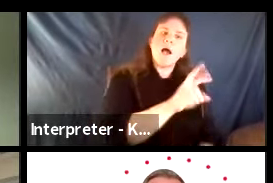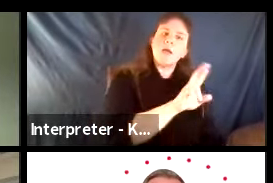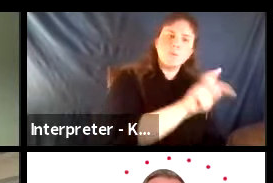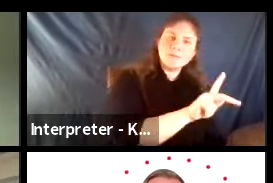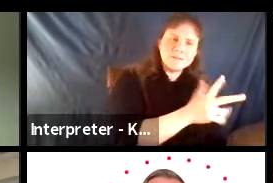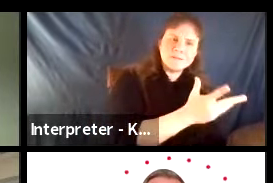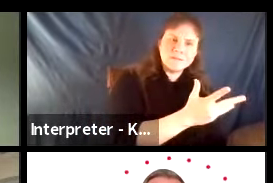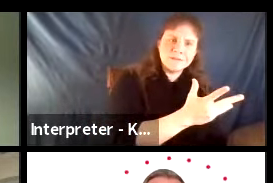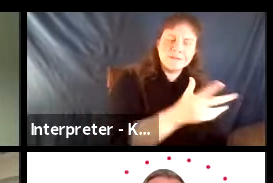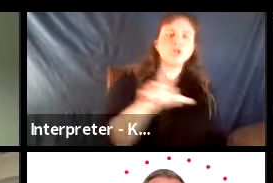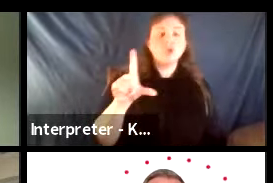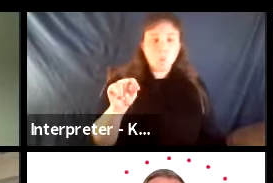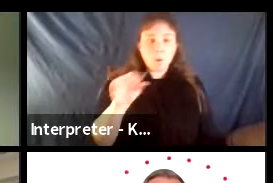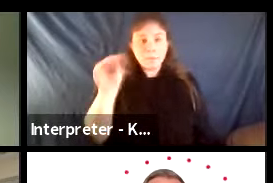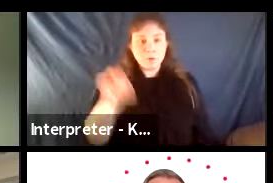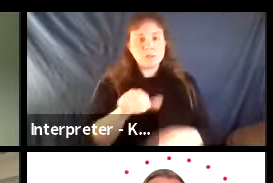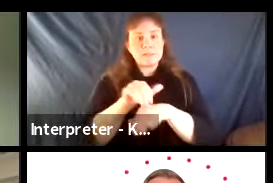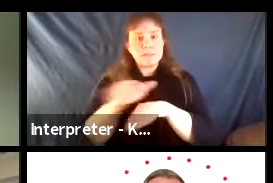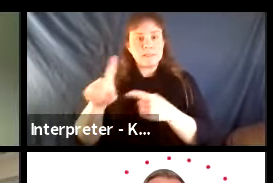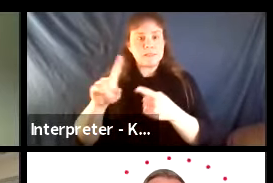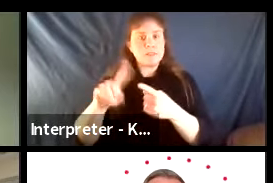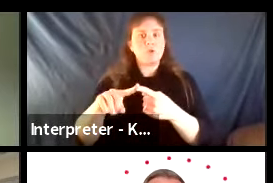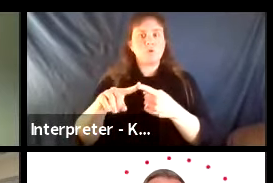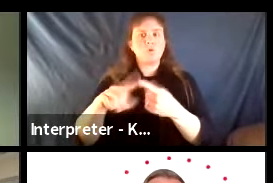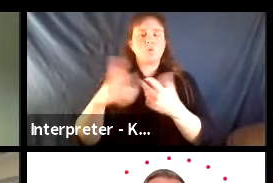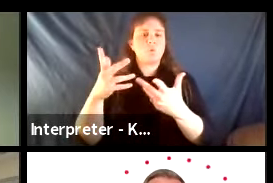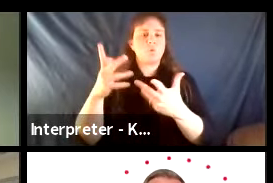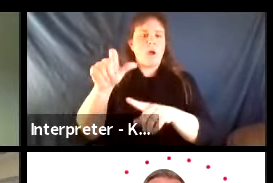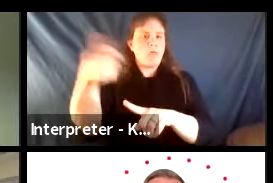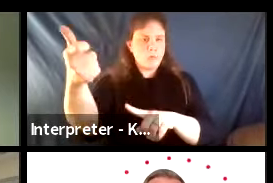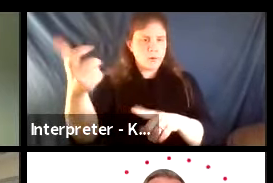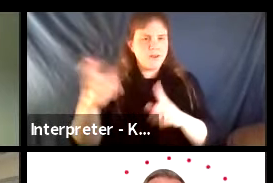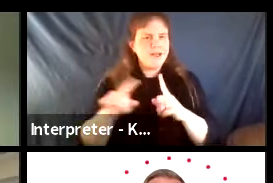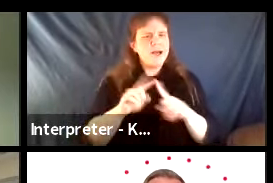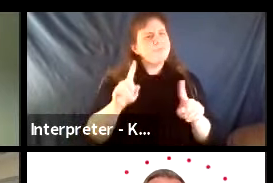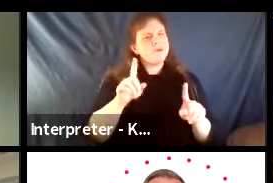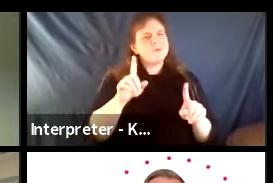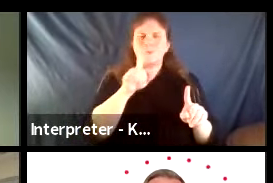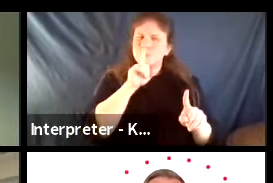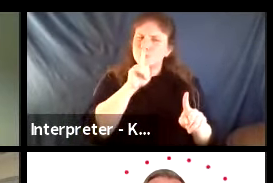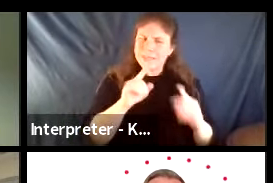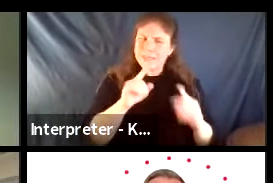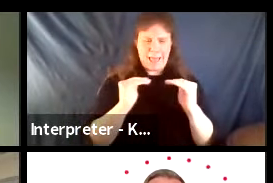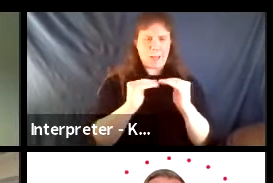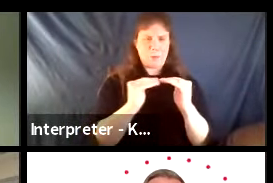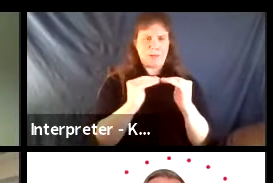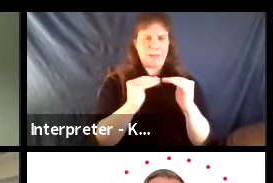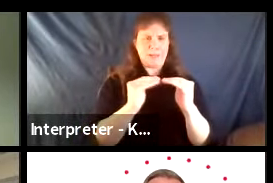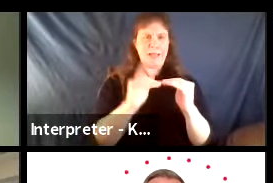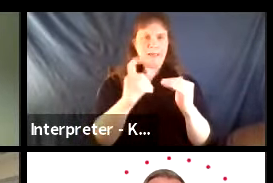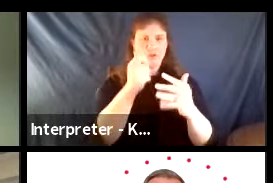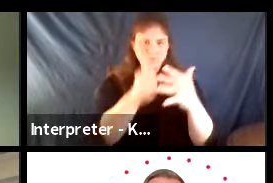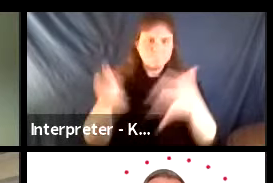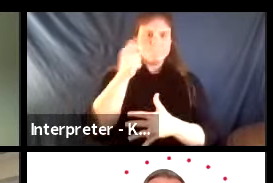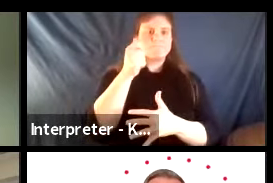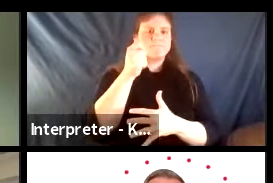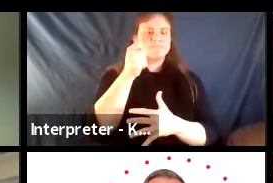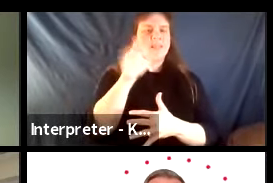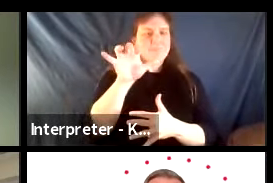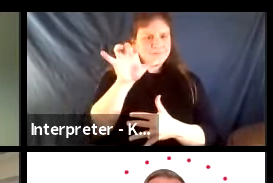to think about equity being at the forefront of how we operationalize this. And once the vaccine has